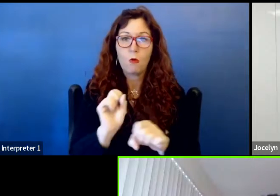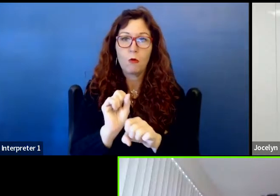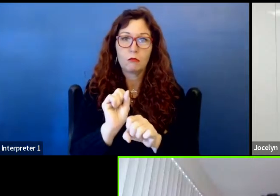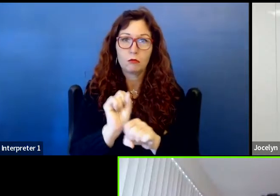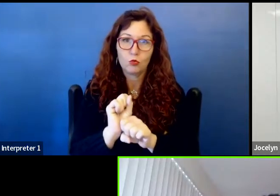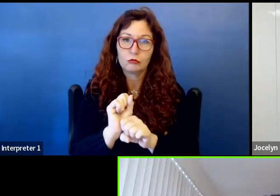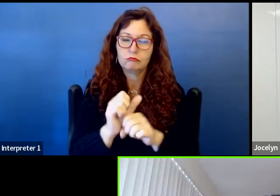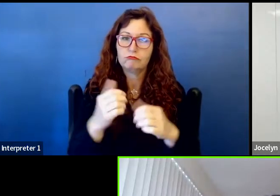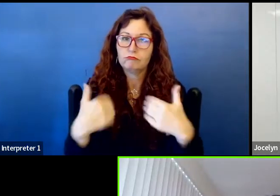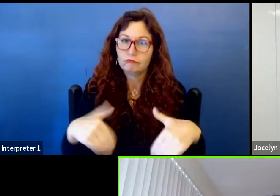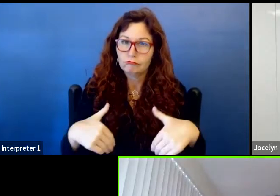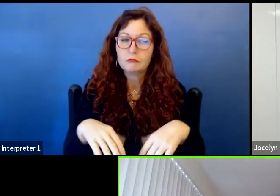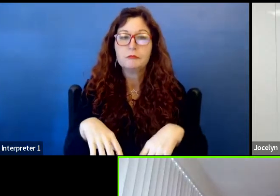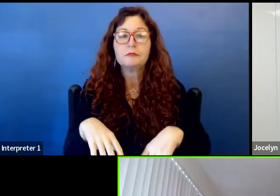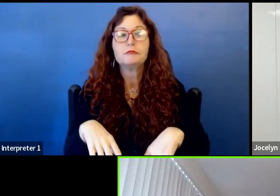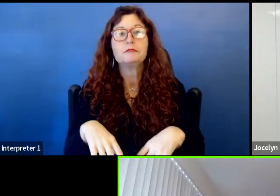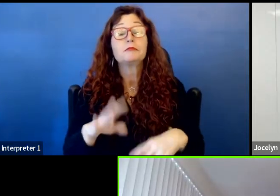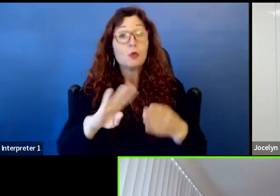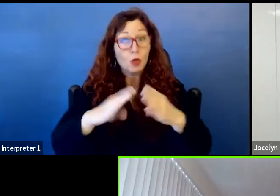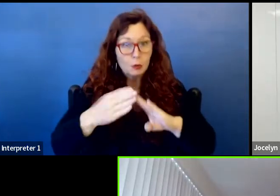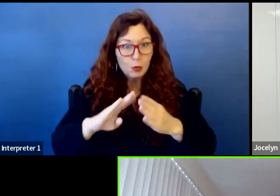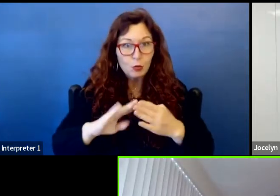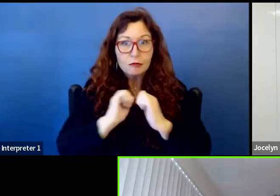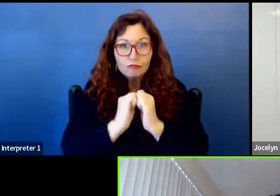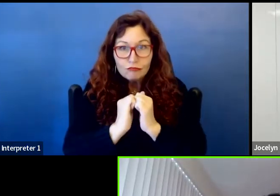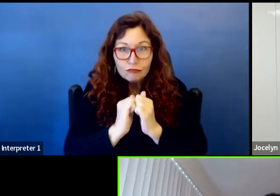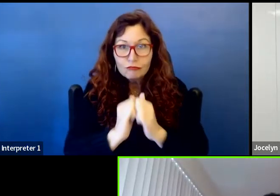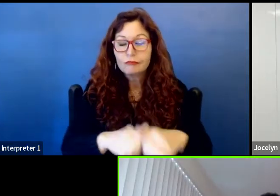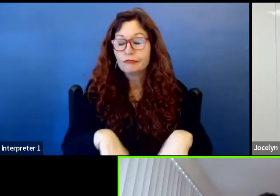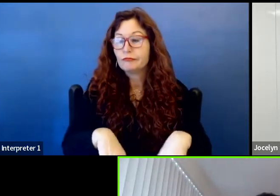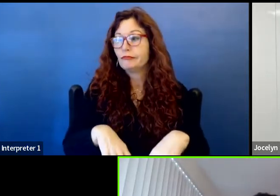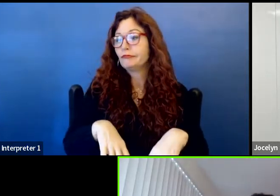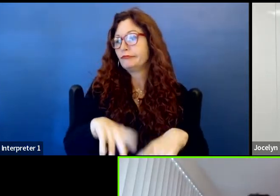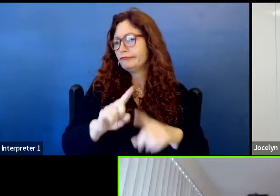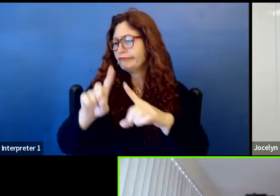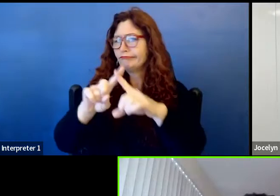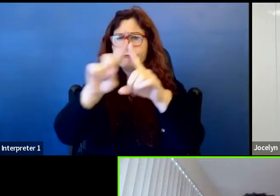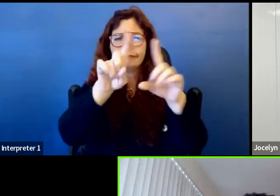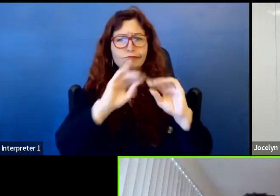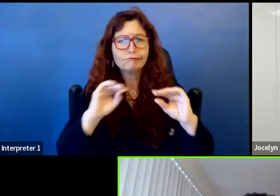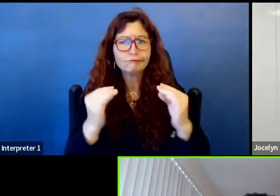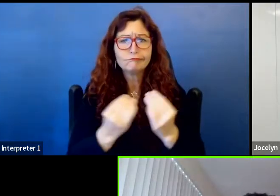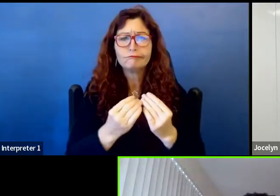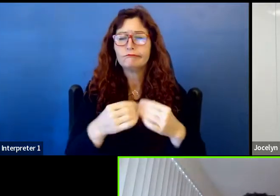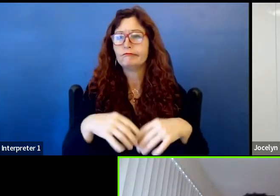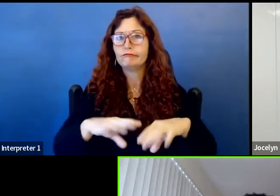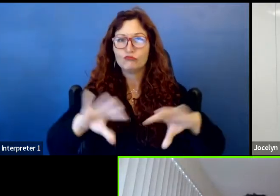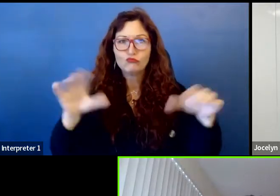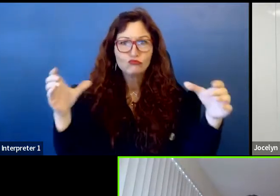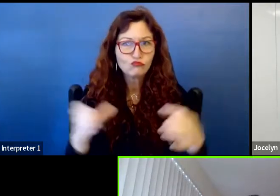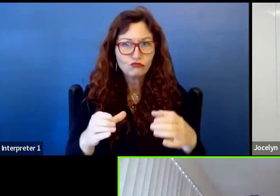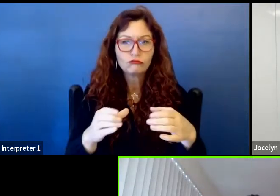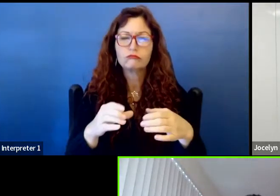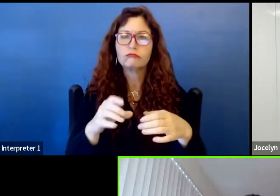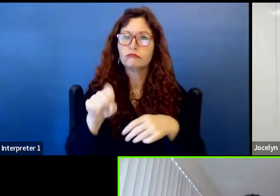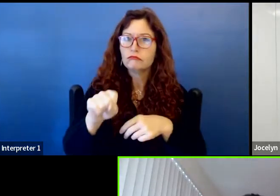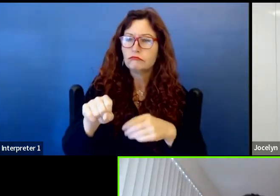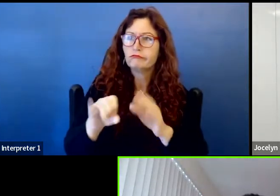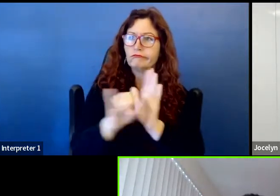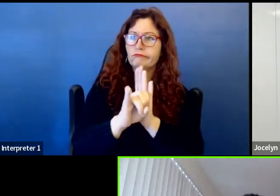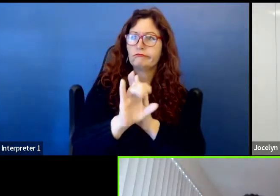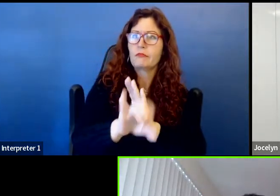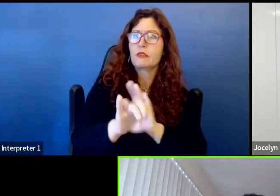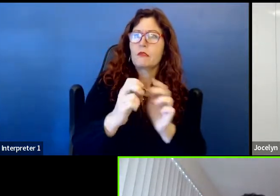coming together with allies uh black workers lead the way in solving you know identifying solving their own issues but it's done in community